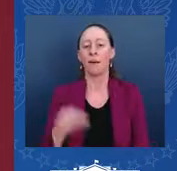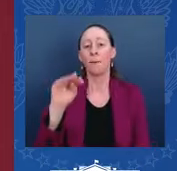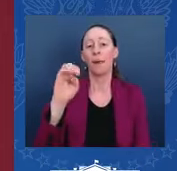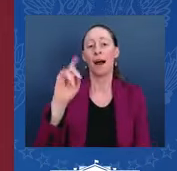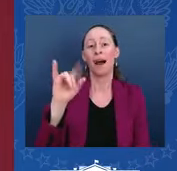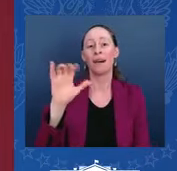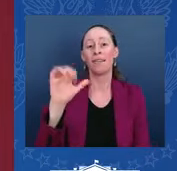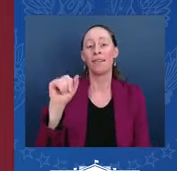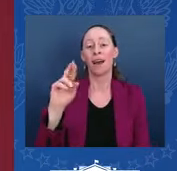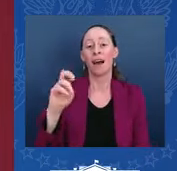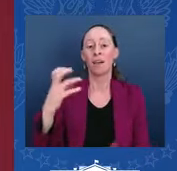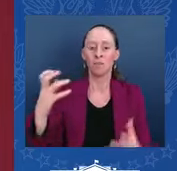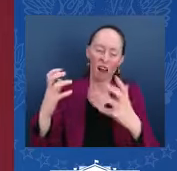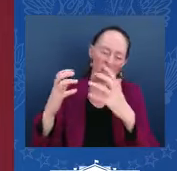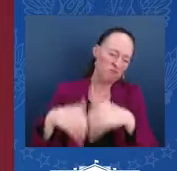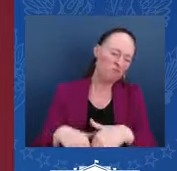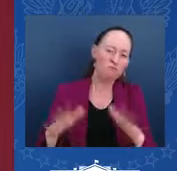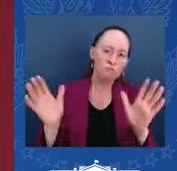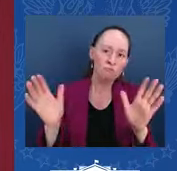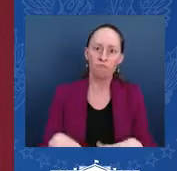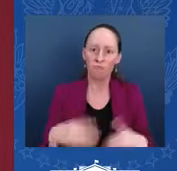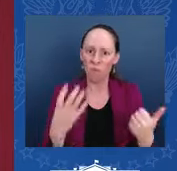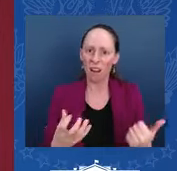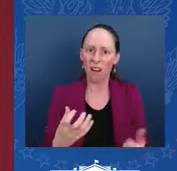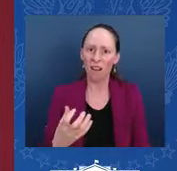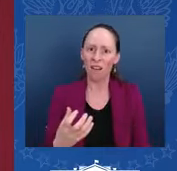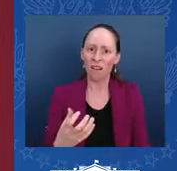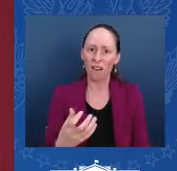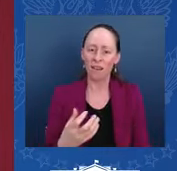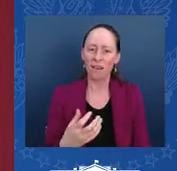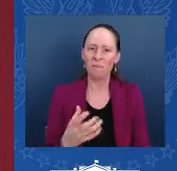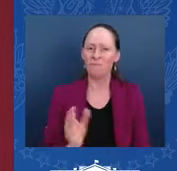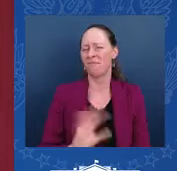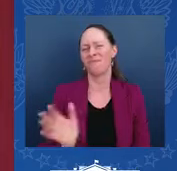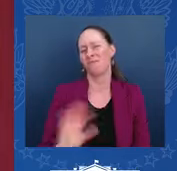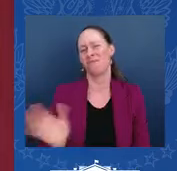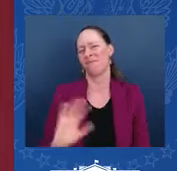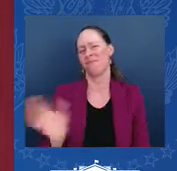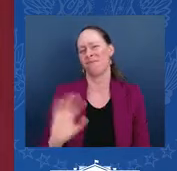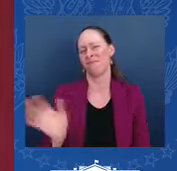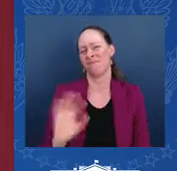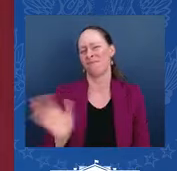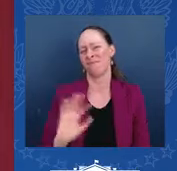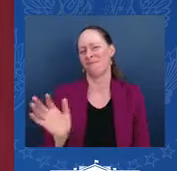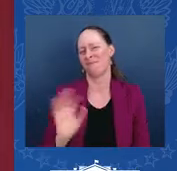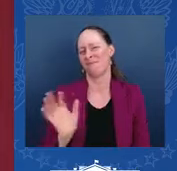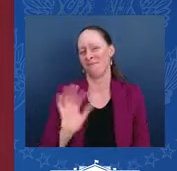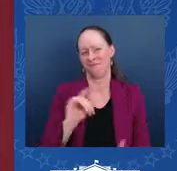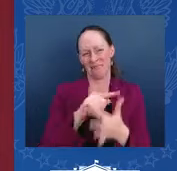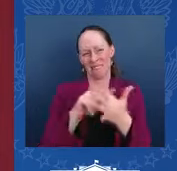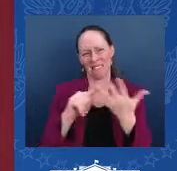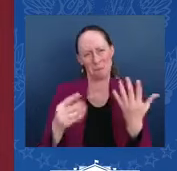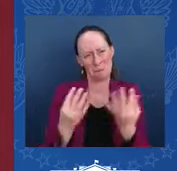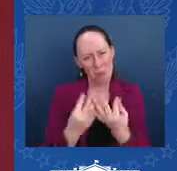Medicare. And finally start making the very wealthy pay their fair share to keep these programs going.